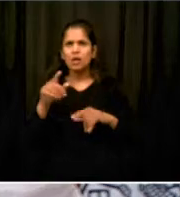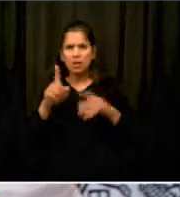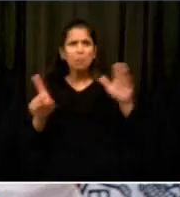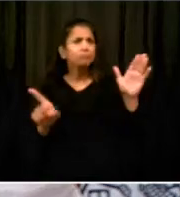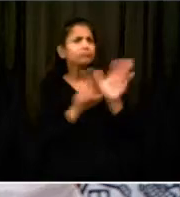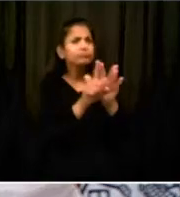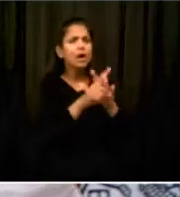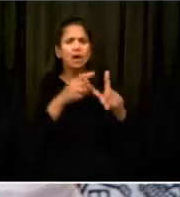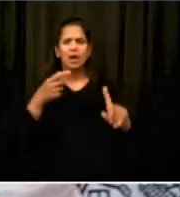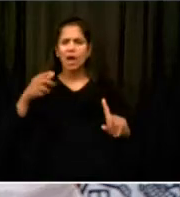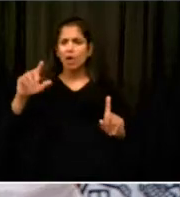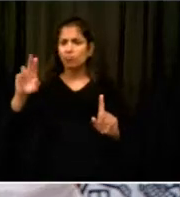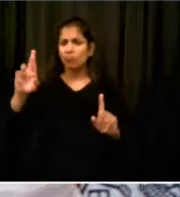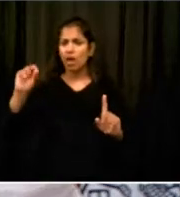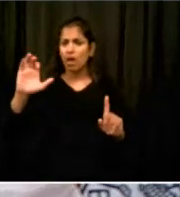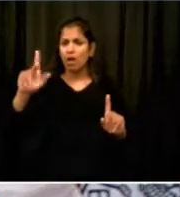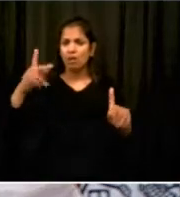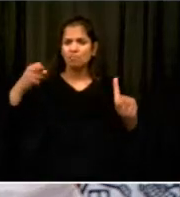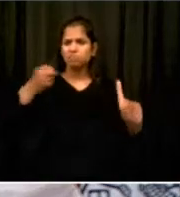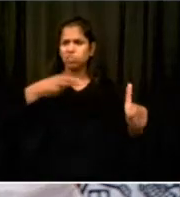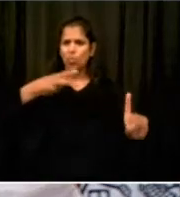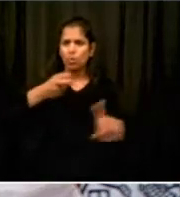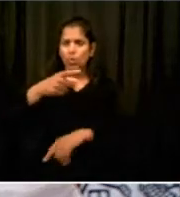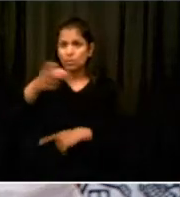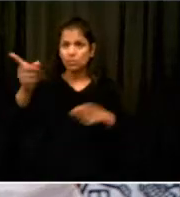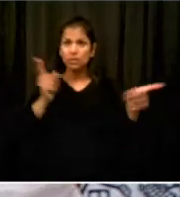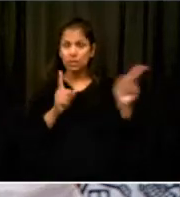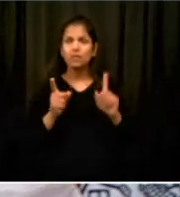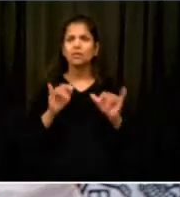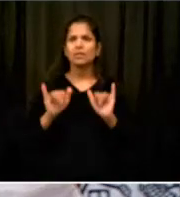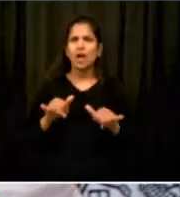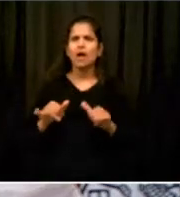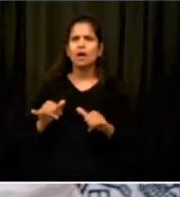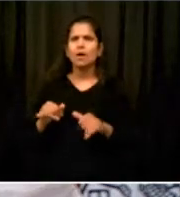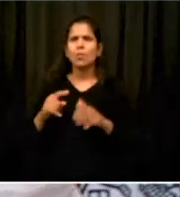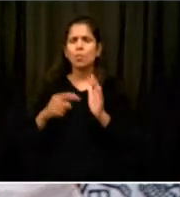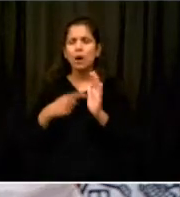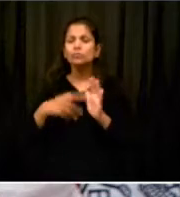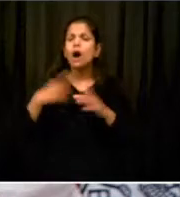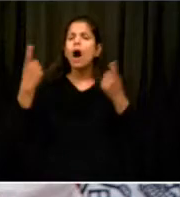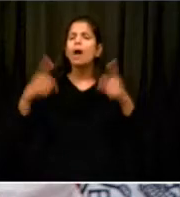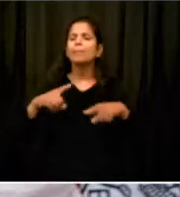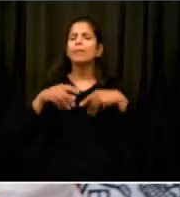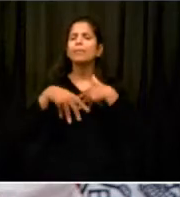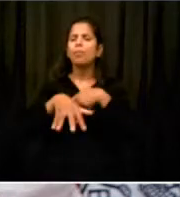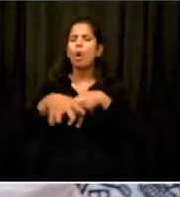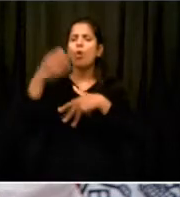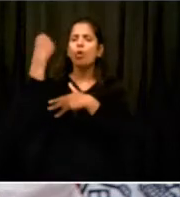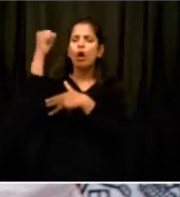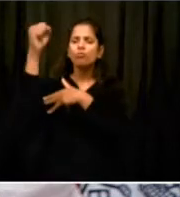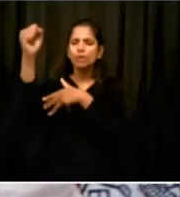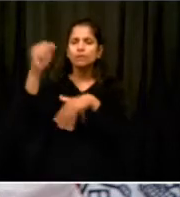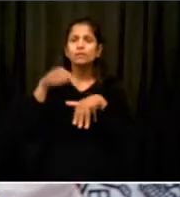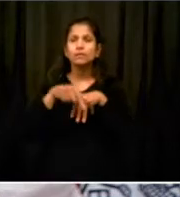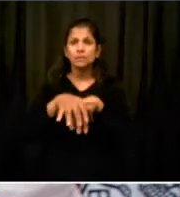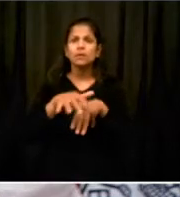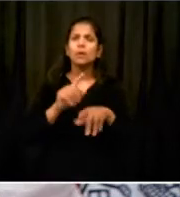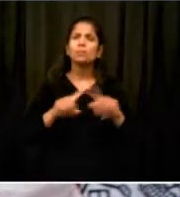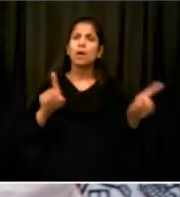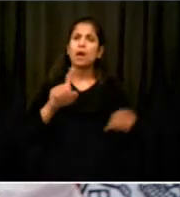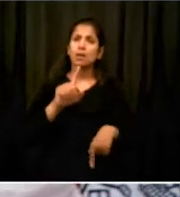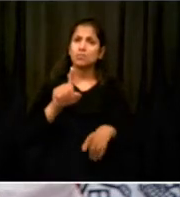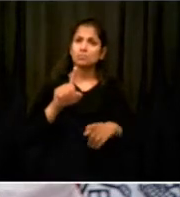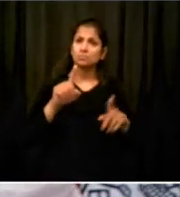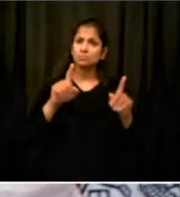of protesters. The vast majority have been peaceful, and they deserve absolute respect for their peaceful rights. The relative few